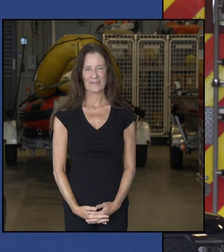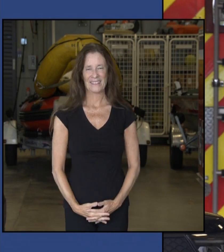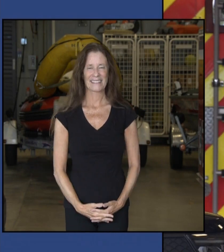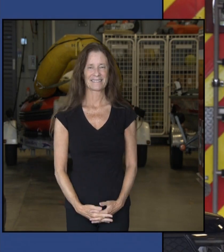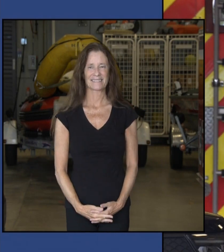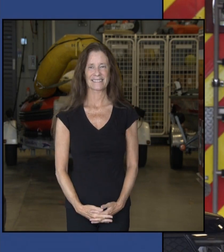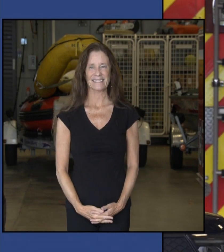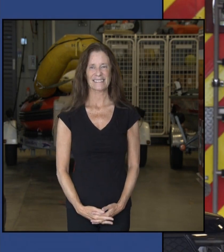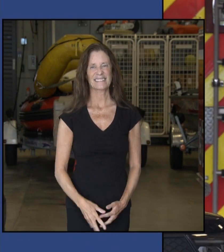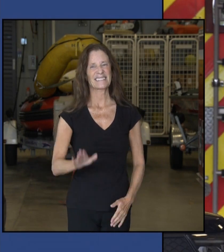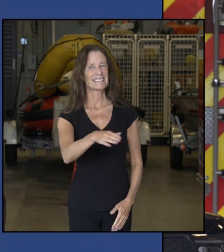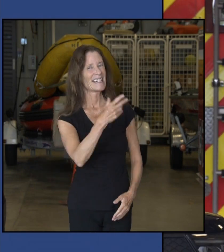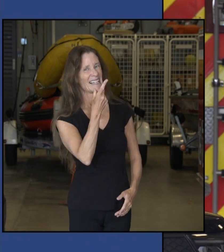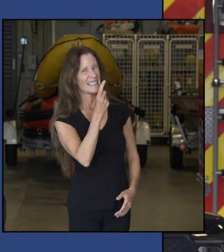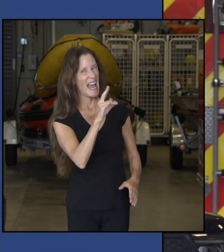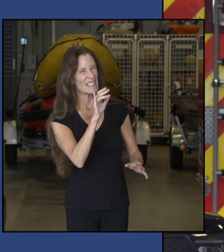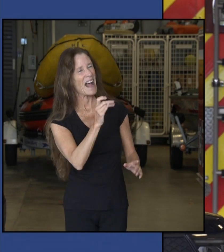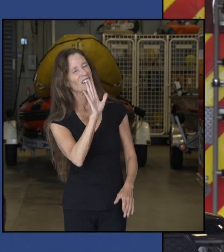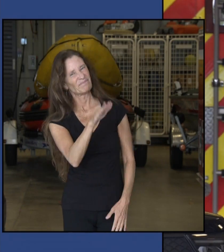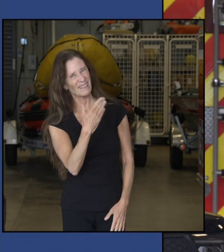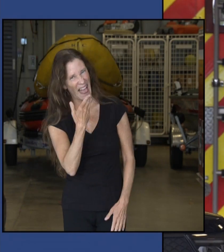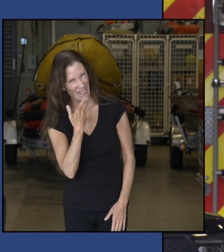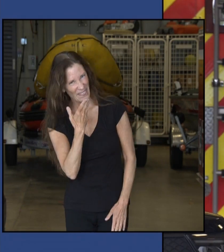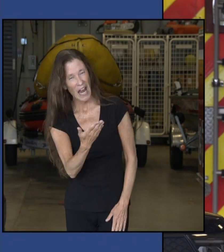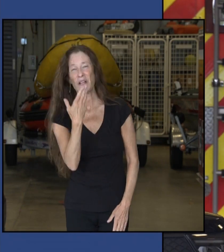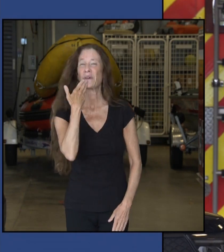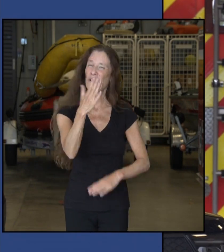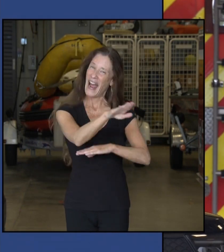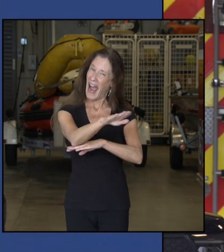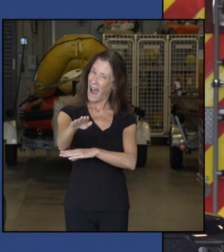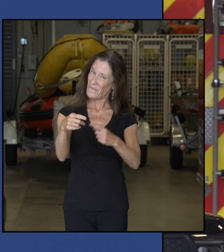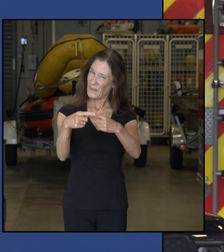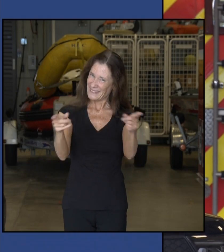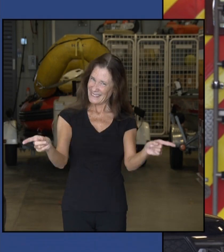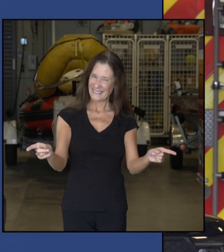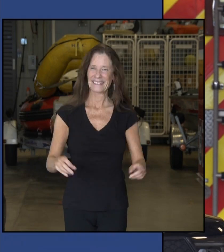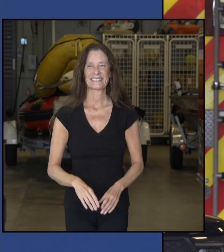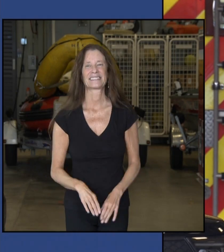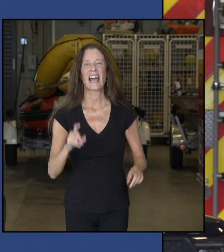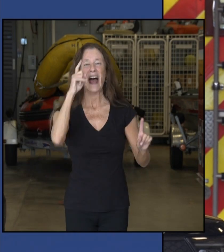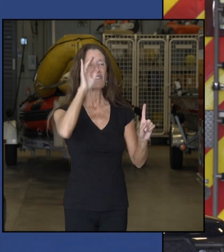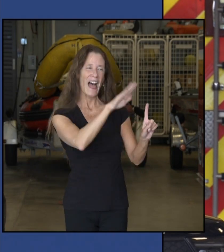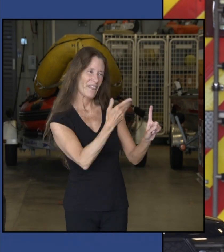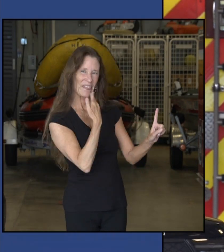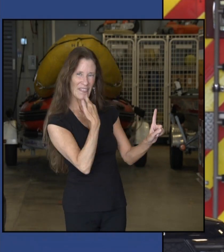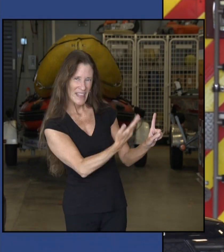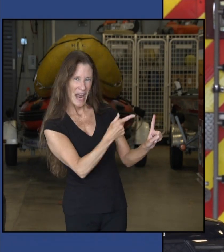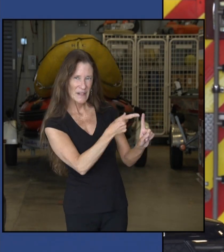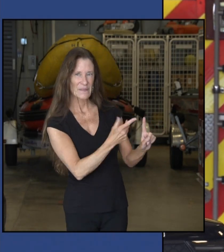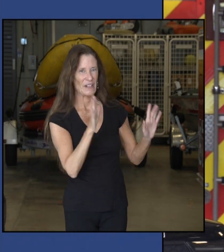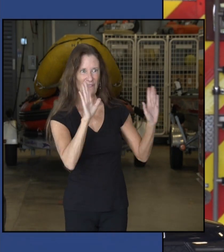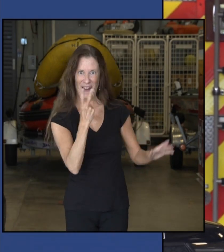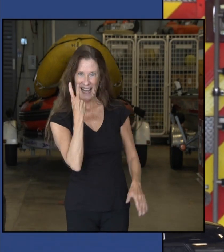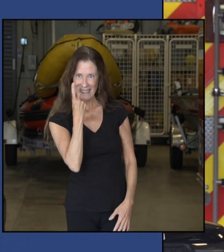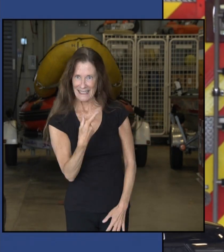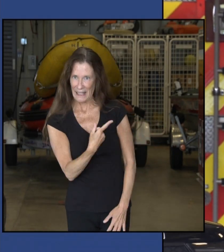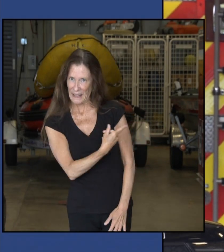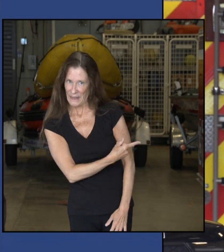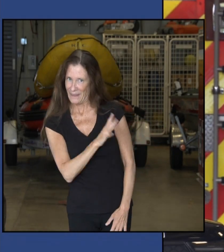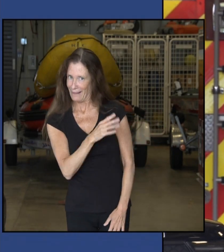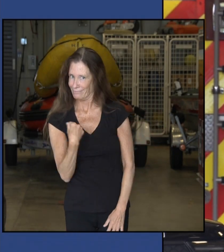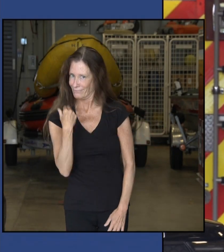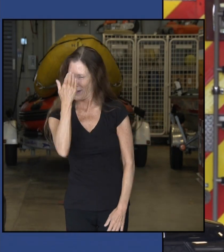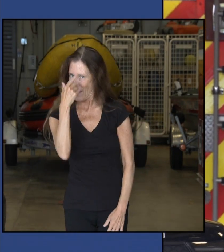Dr. Levine, thank you. Good afternoon, everybody. Governor, thank you. It's great to see you. It's great to be with you always. A